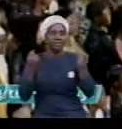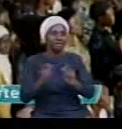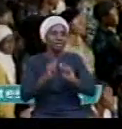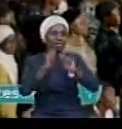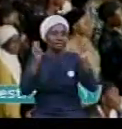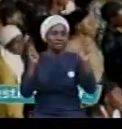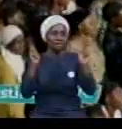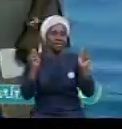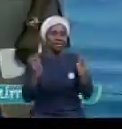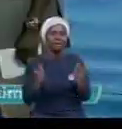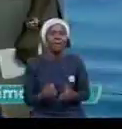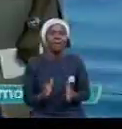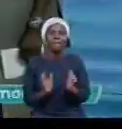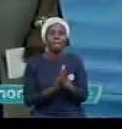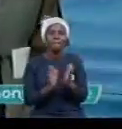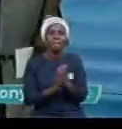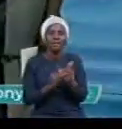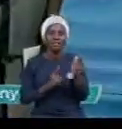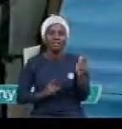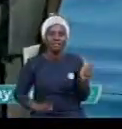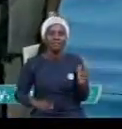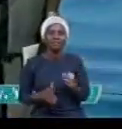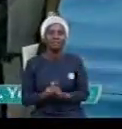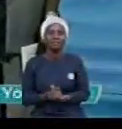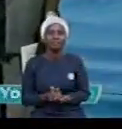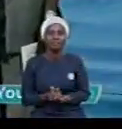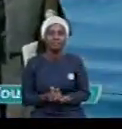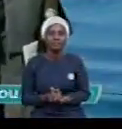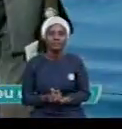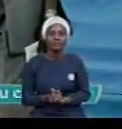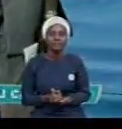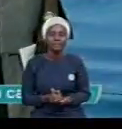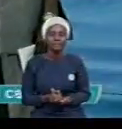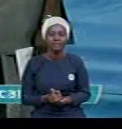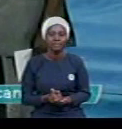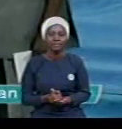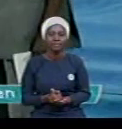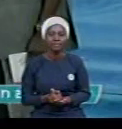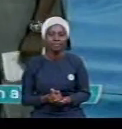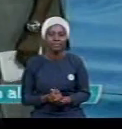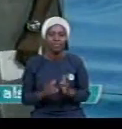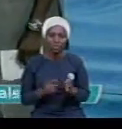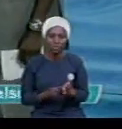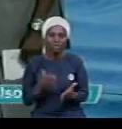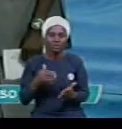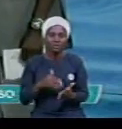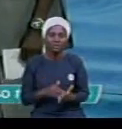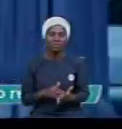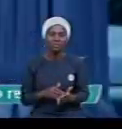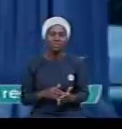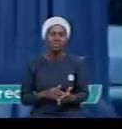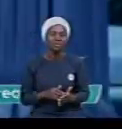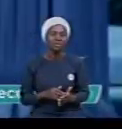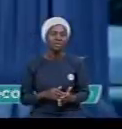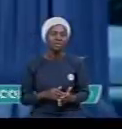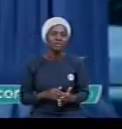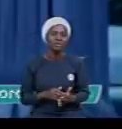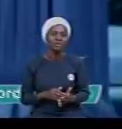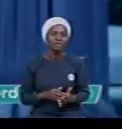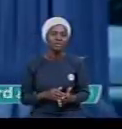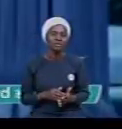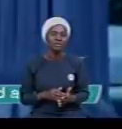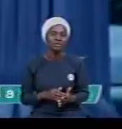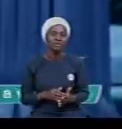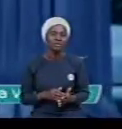praise the lord The name of our sister is Sister Rebecca Oyegbami from Emmanuel Gospel Mission,